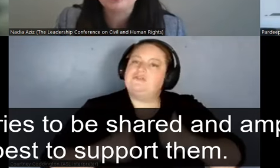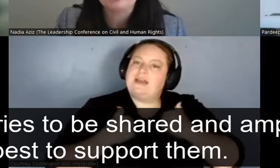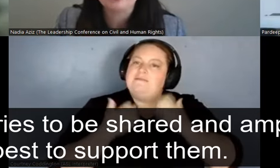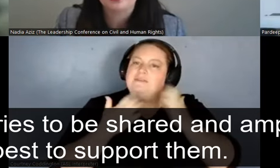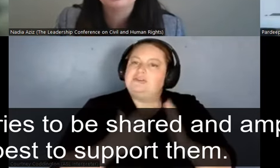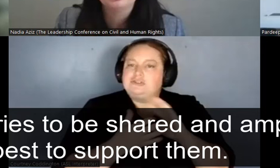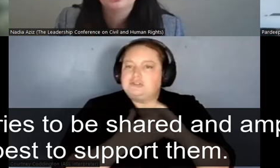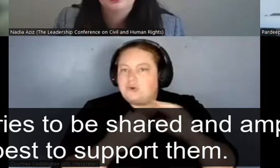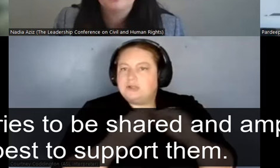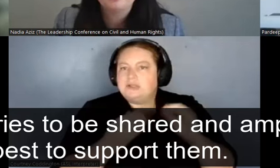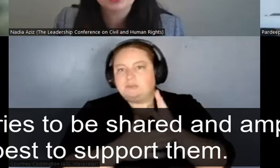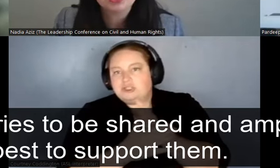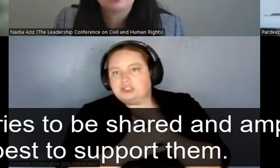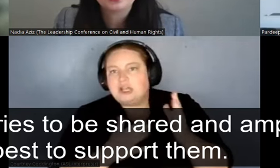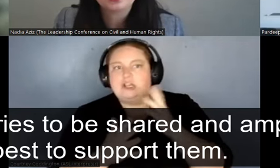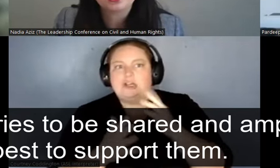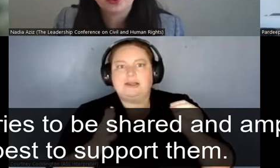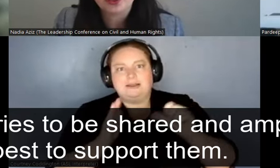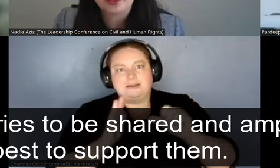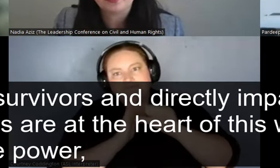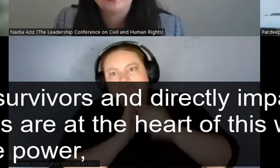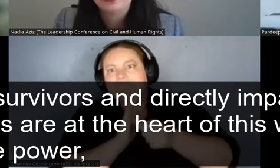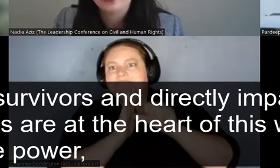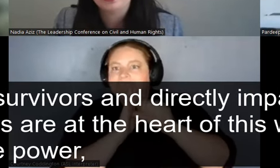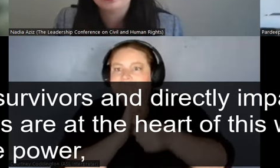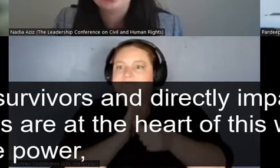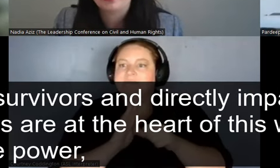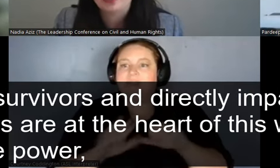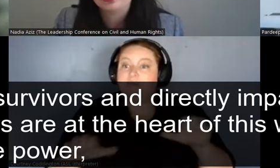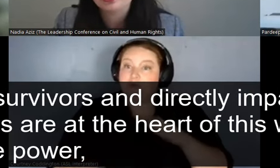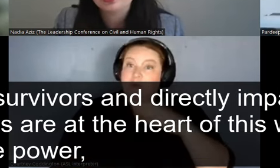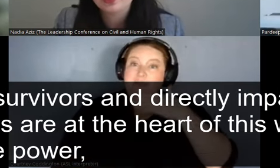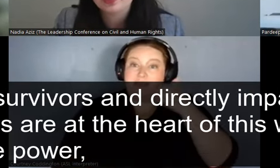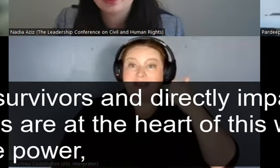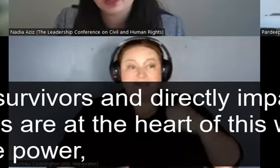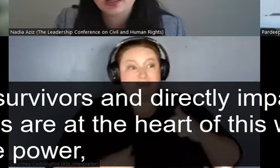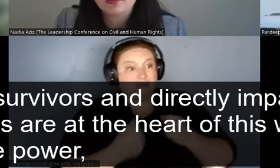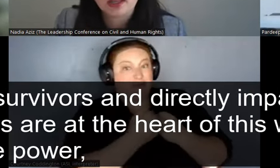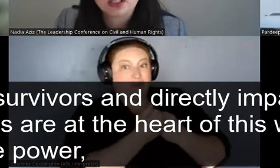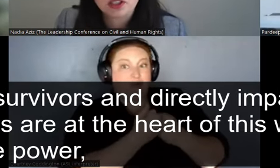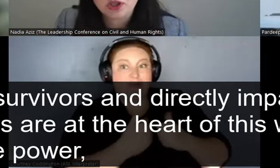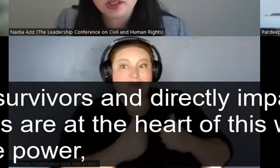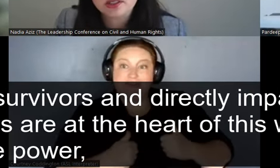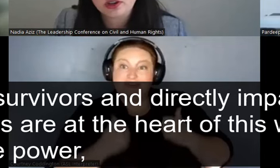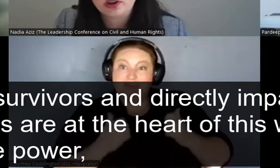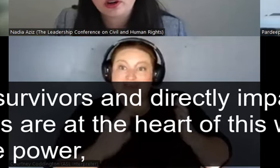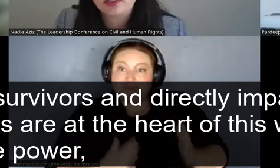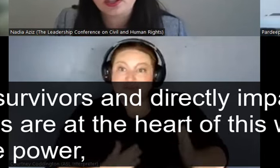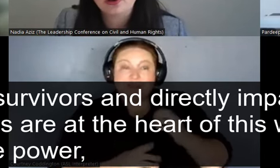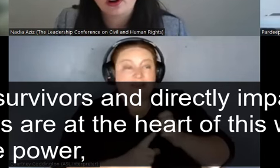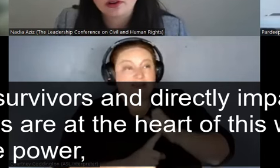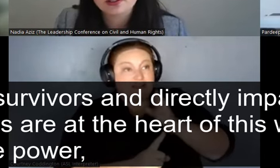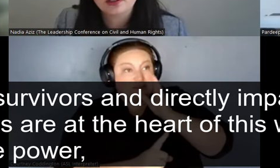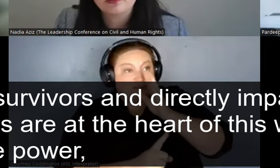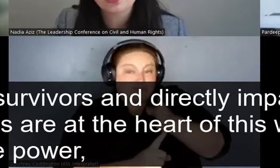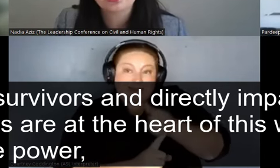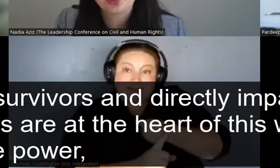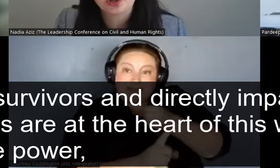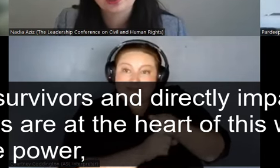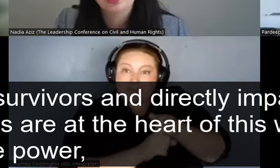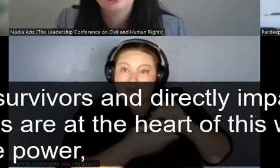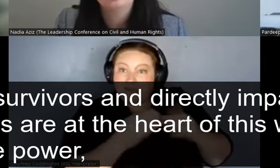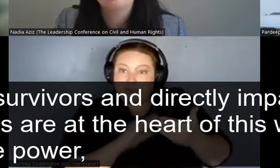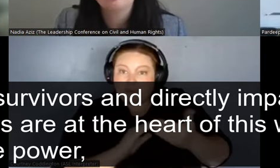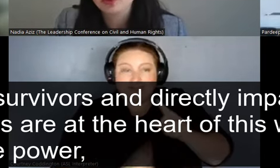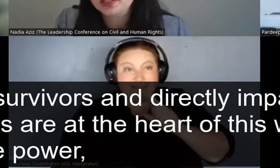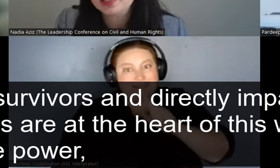shared and amplified, and we do our best to support them. You know, survivors and directly impacted communities are at the heart of this